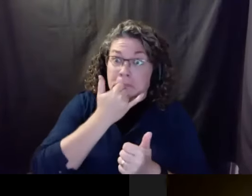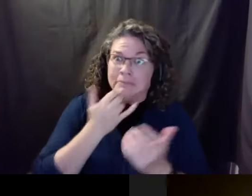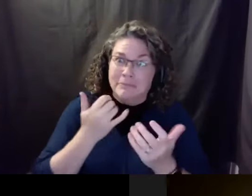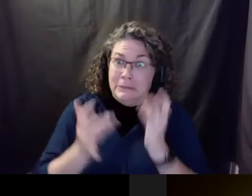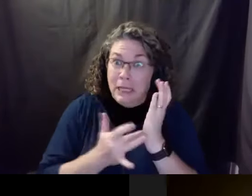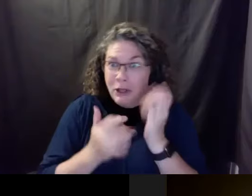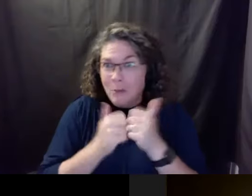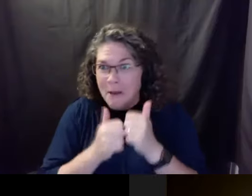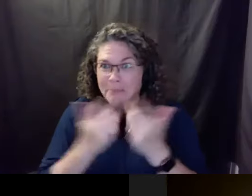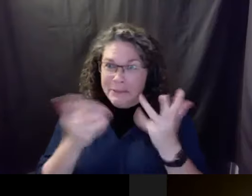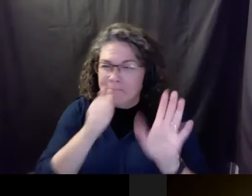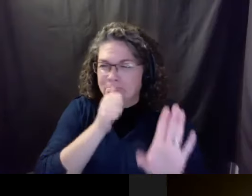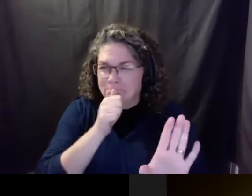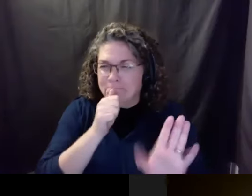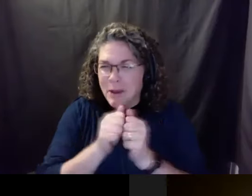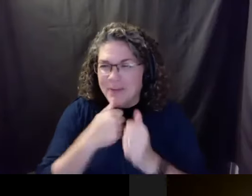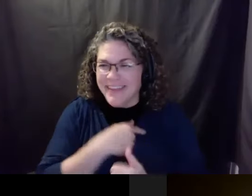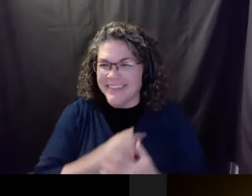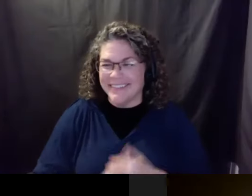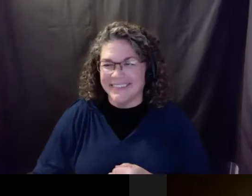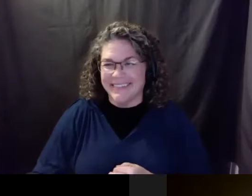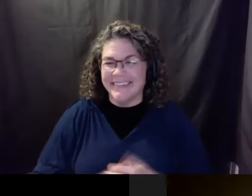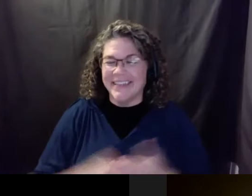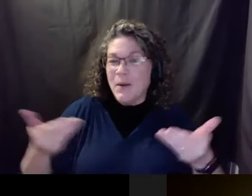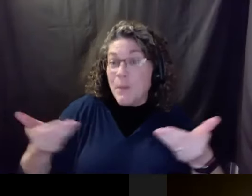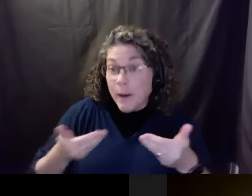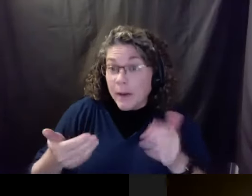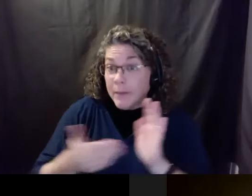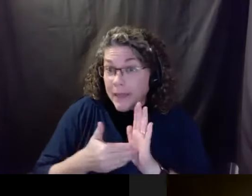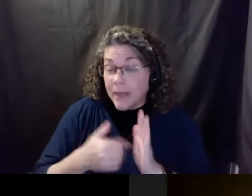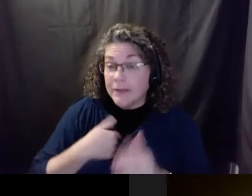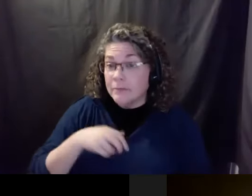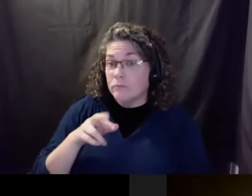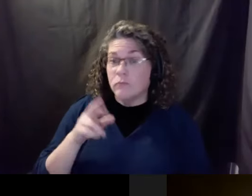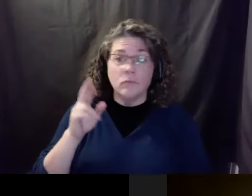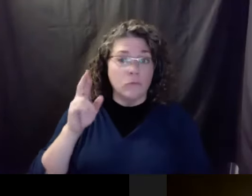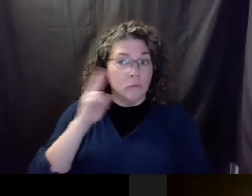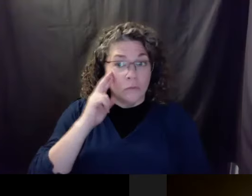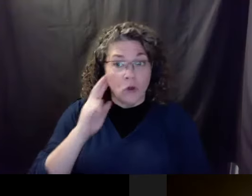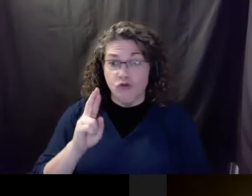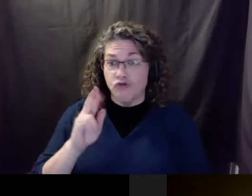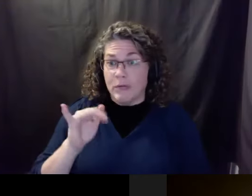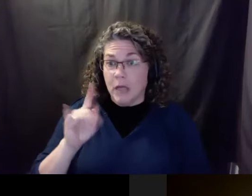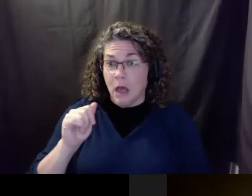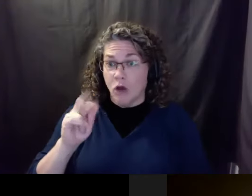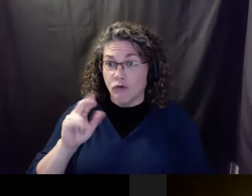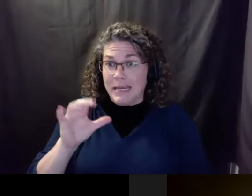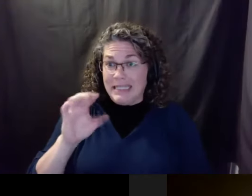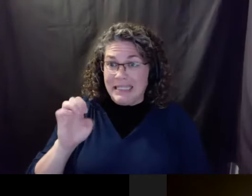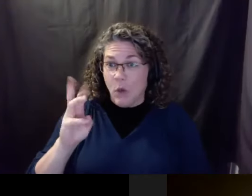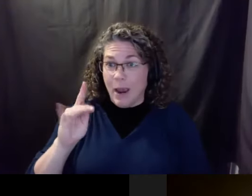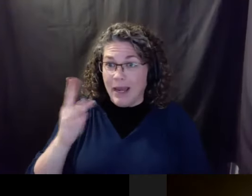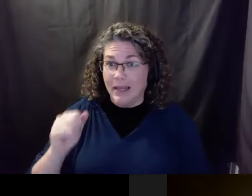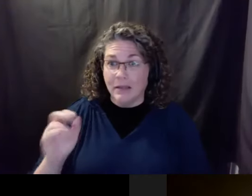technical glitches. Welcome again. I am Rita Reese-Whiting, my co-host, NeCol